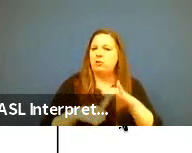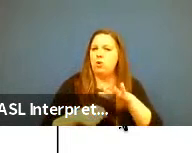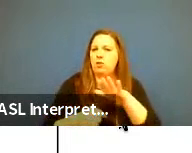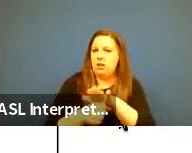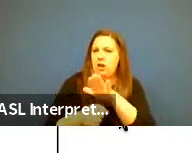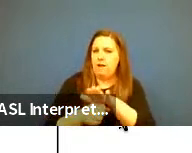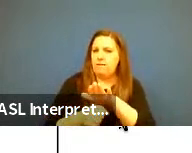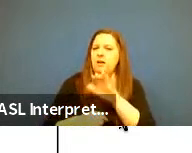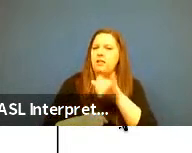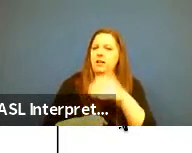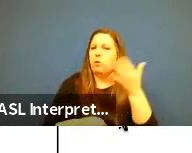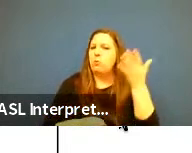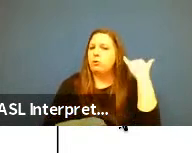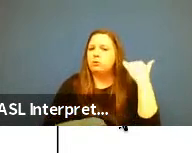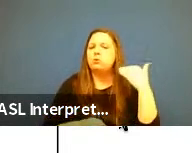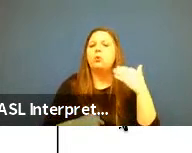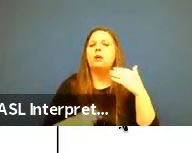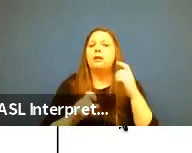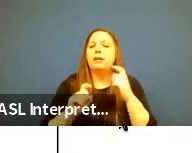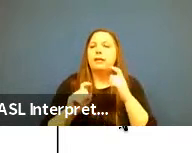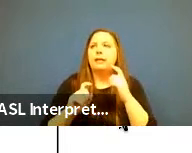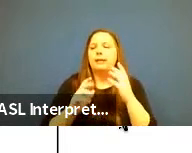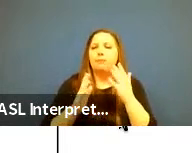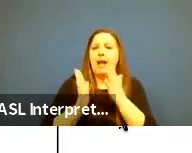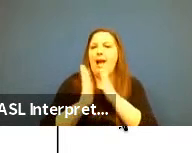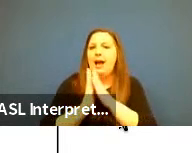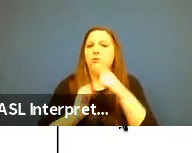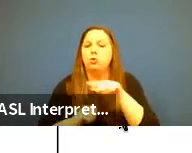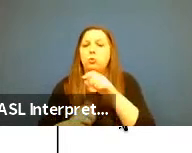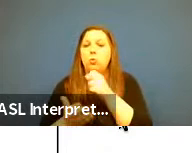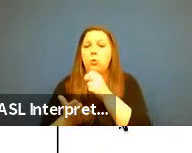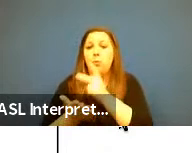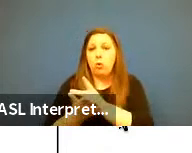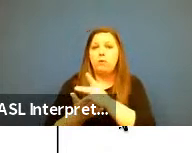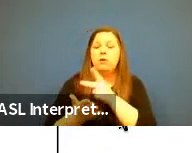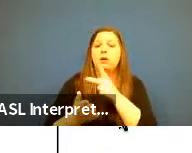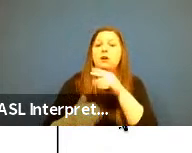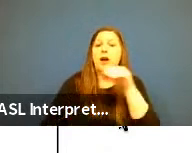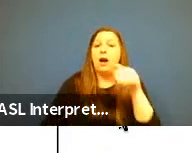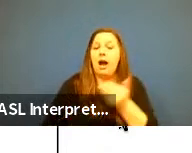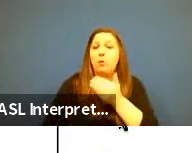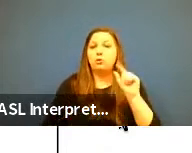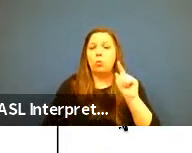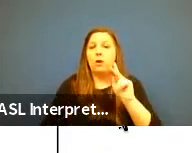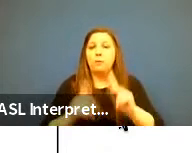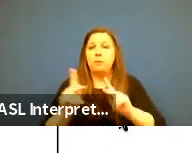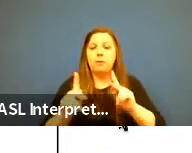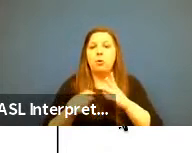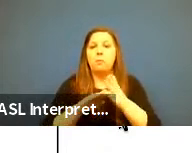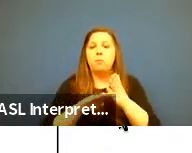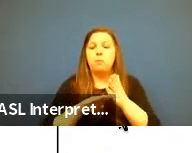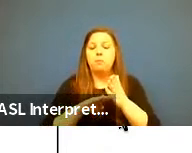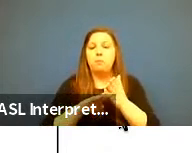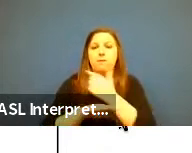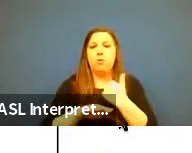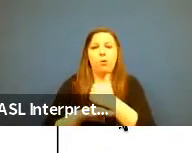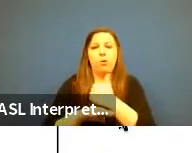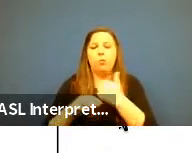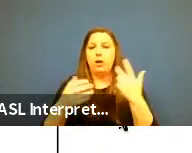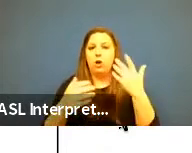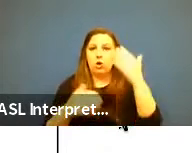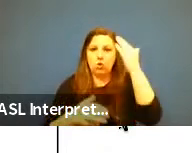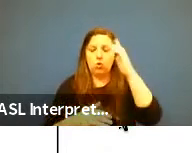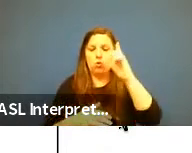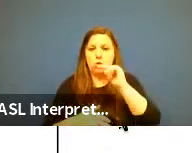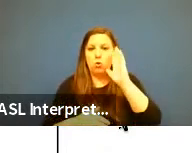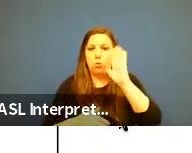or ask you to approve hiring 20 people or something like that before we had resignations. But since we're doing contracts so